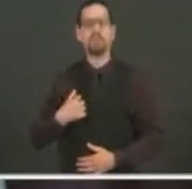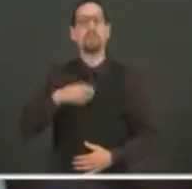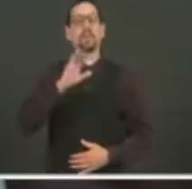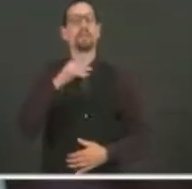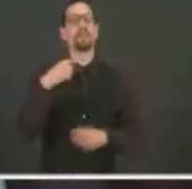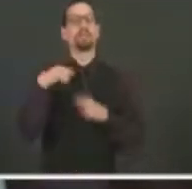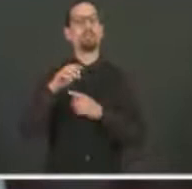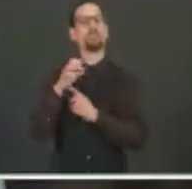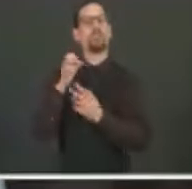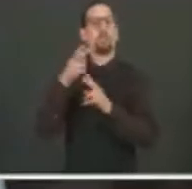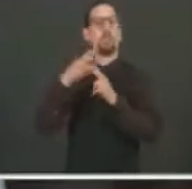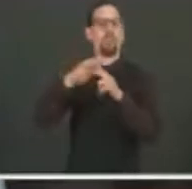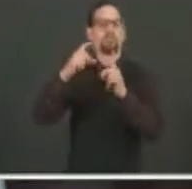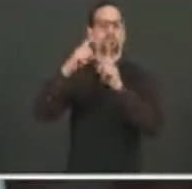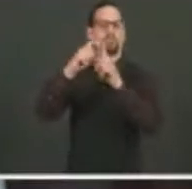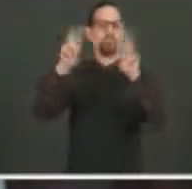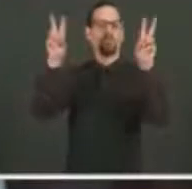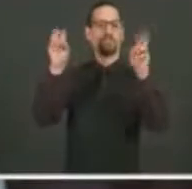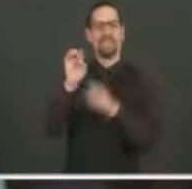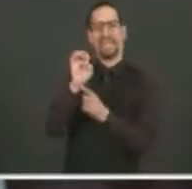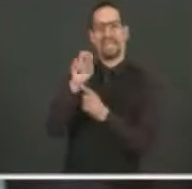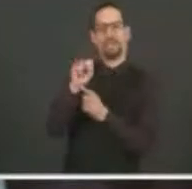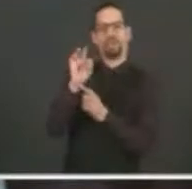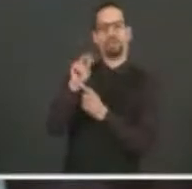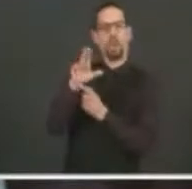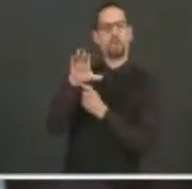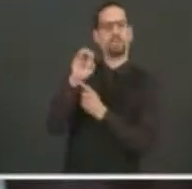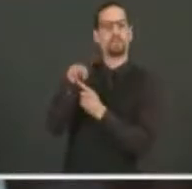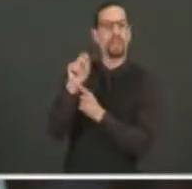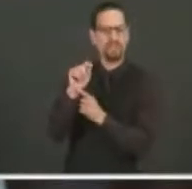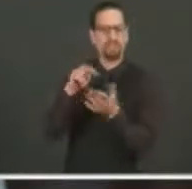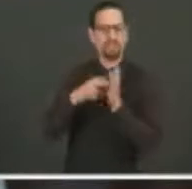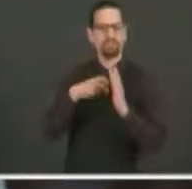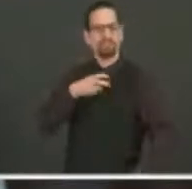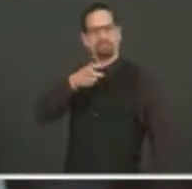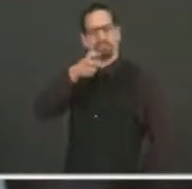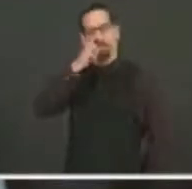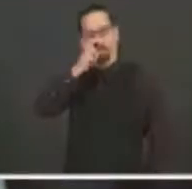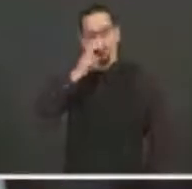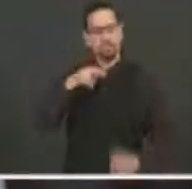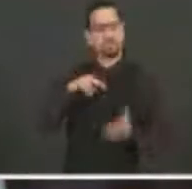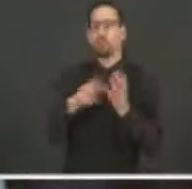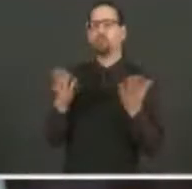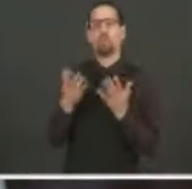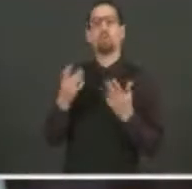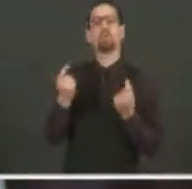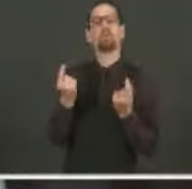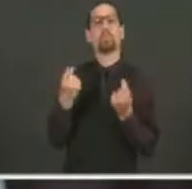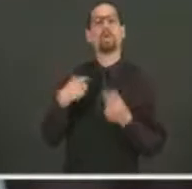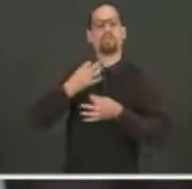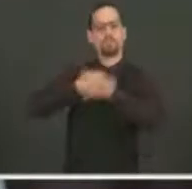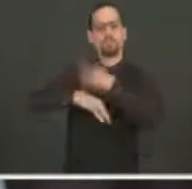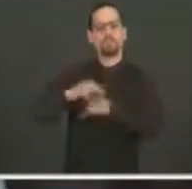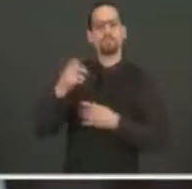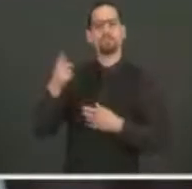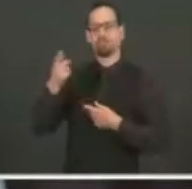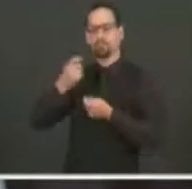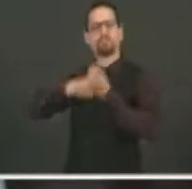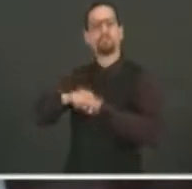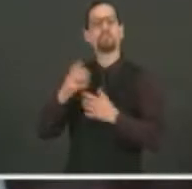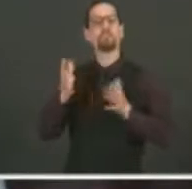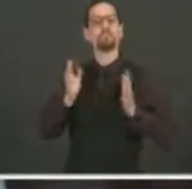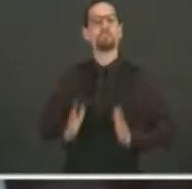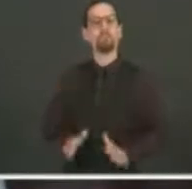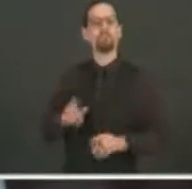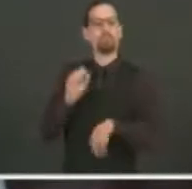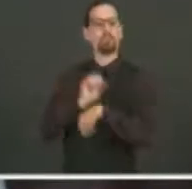serious about it, we've ramped up our inspectors. We have a lot more inspectors, and we're going to continue for businesses, and